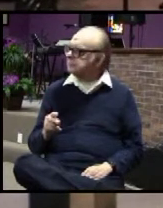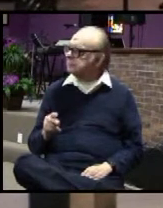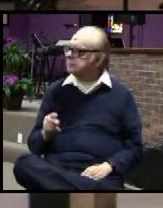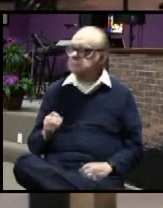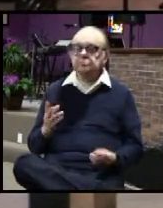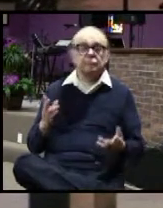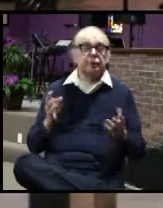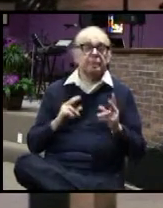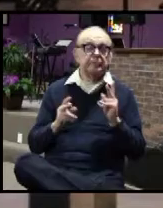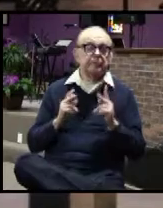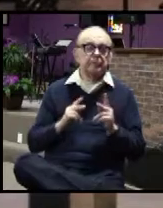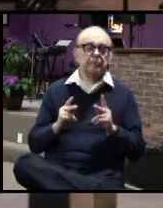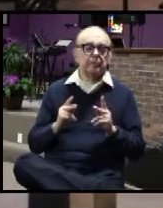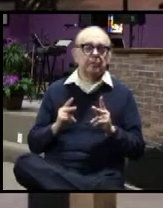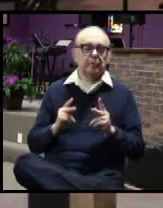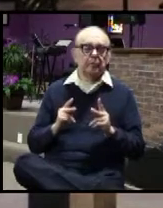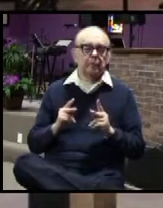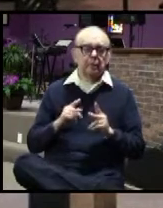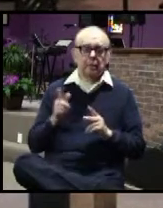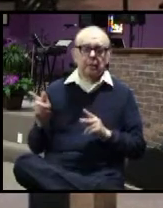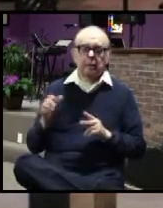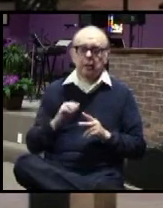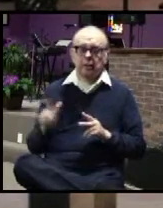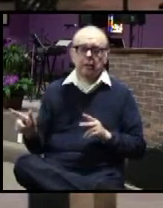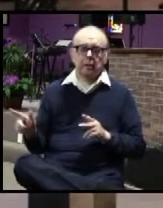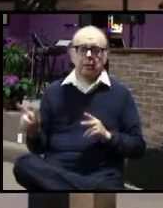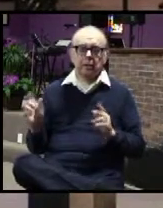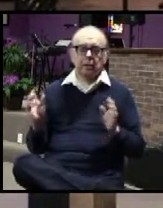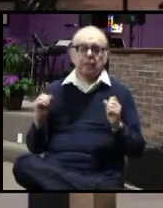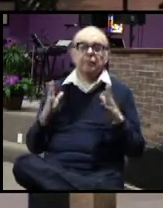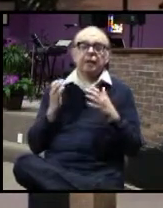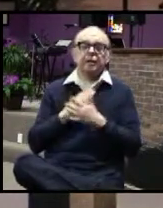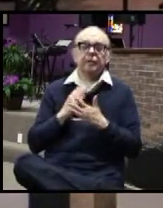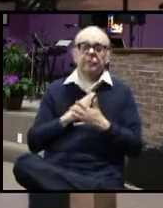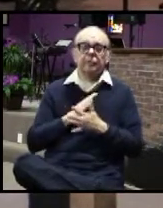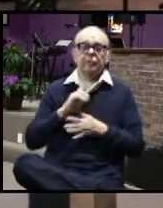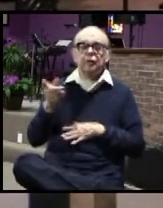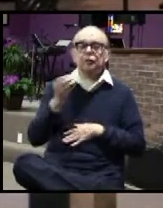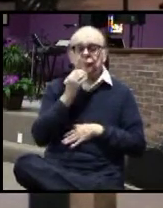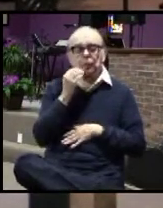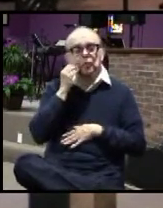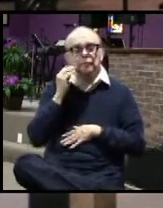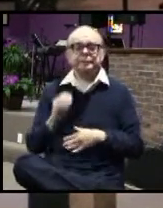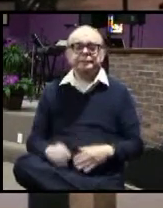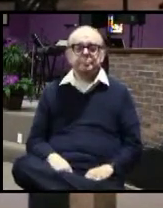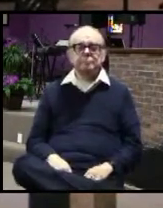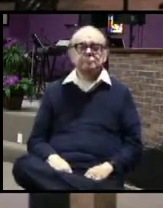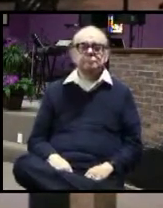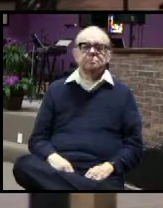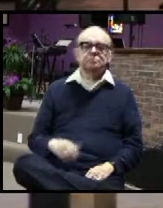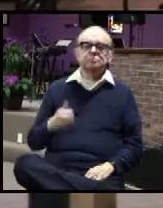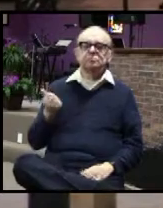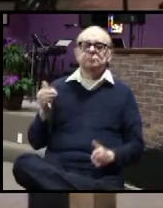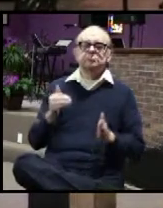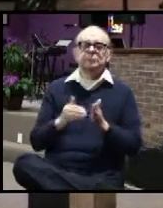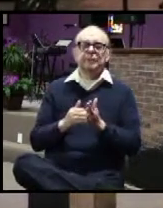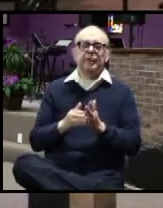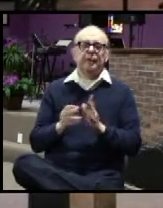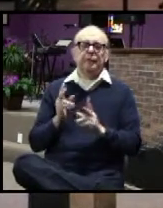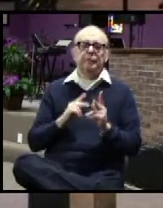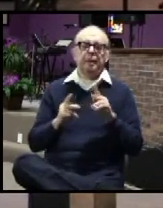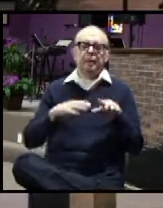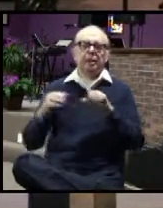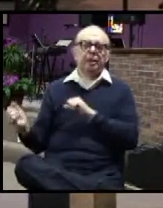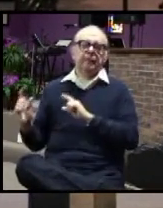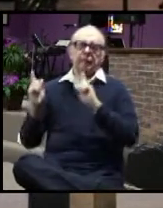too many. Any of you all here afraid to fight? Go back home. So 10,000 of the soldiers left